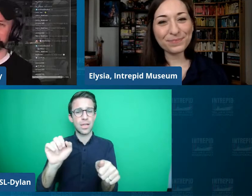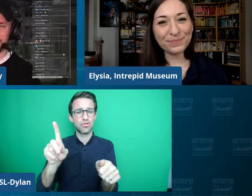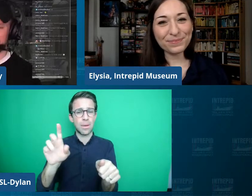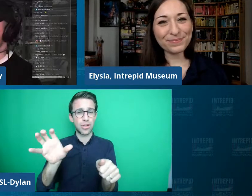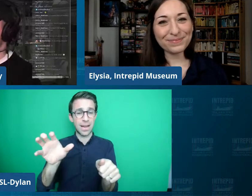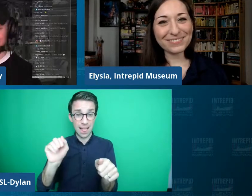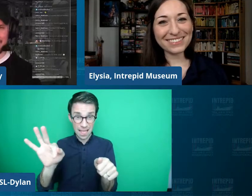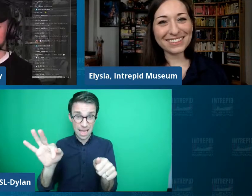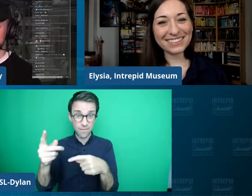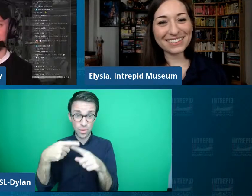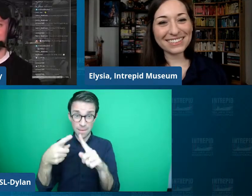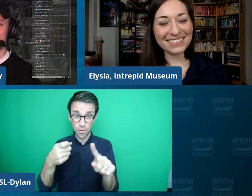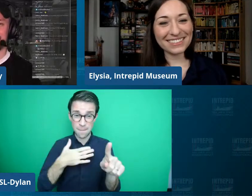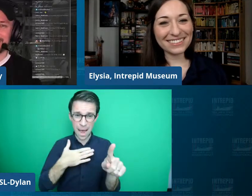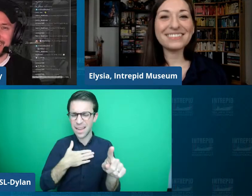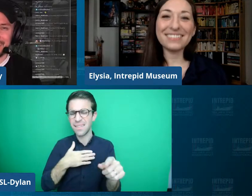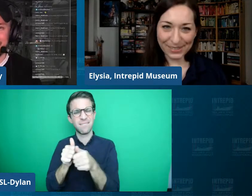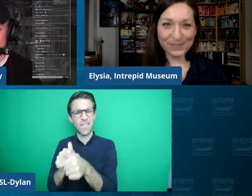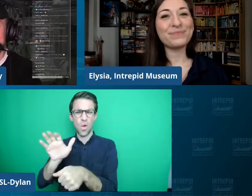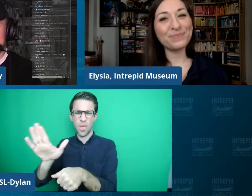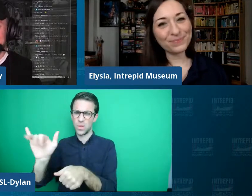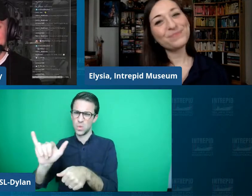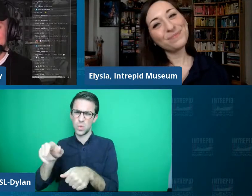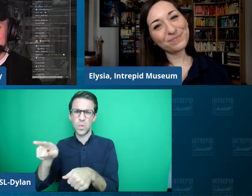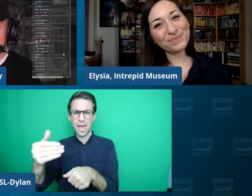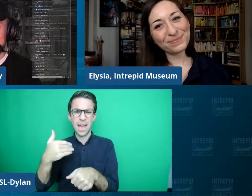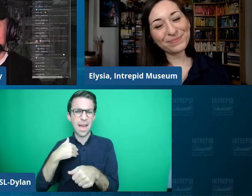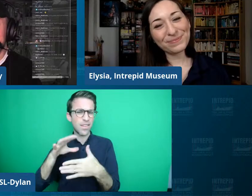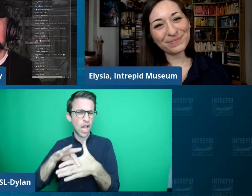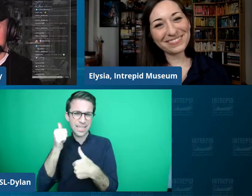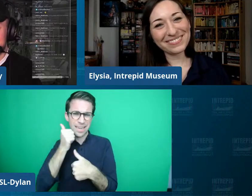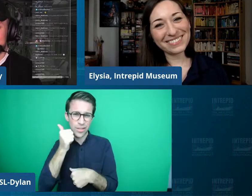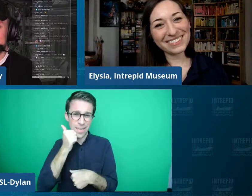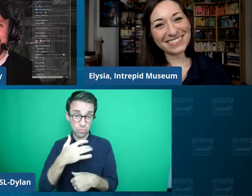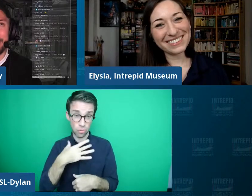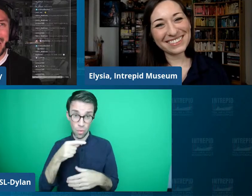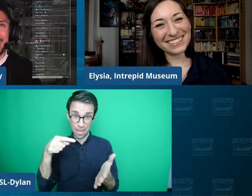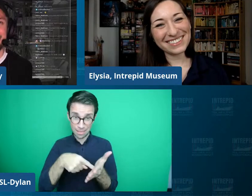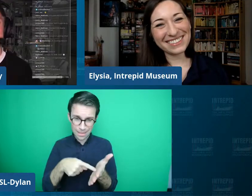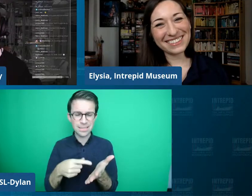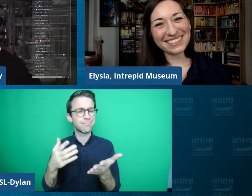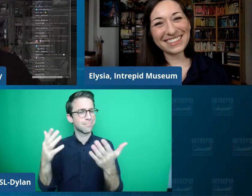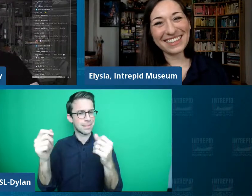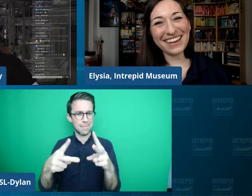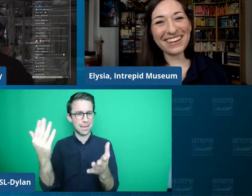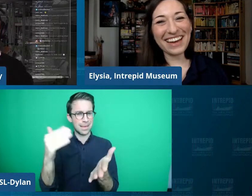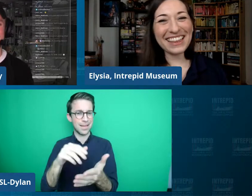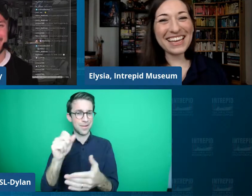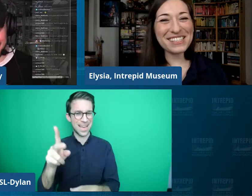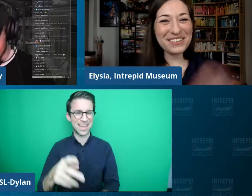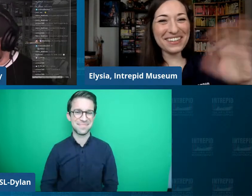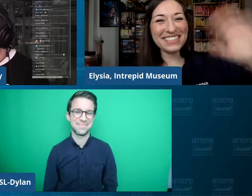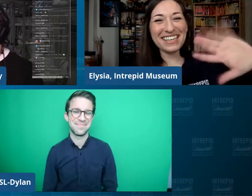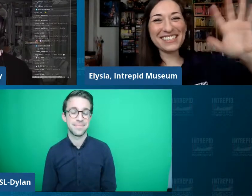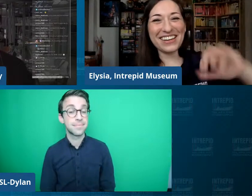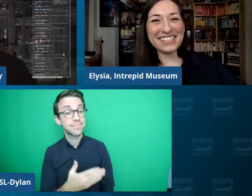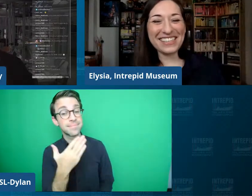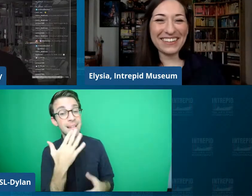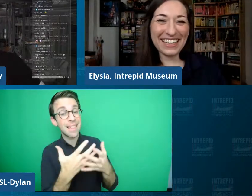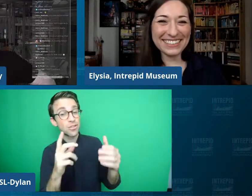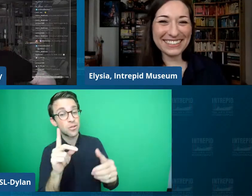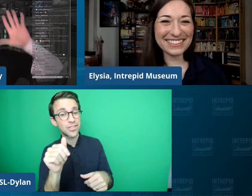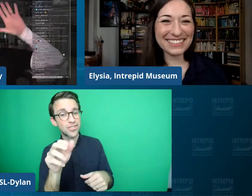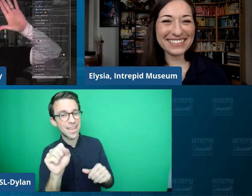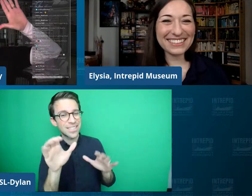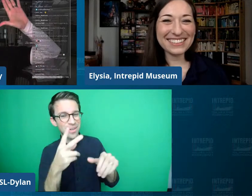sure you follow this one. They're doing content just about every single day. So if you like this, you definitely want to make sure you can get back. All right. Thanks so much, Das. Great